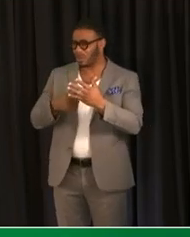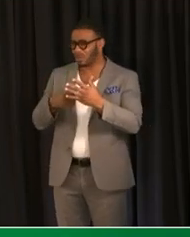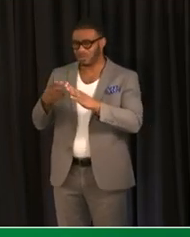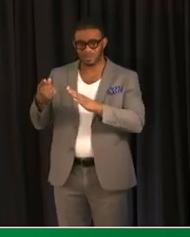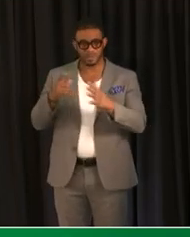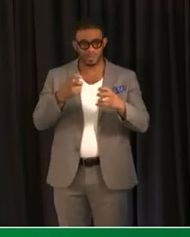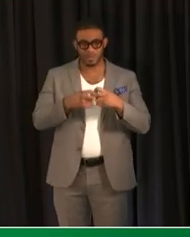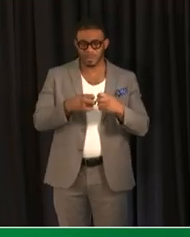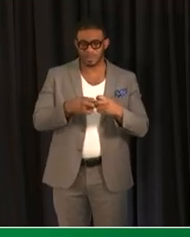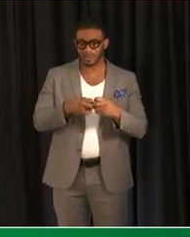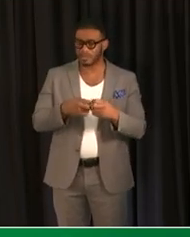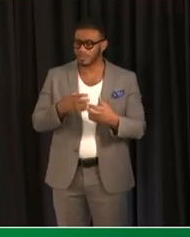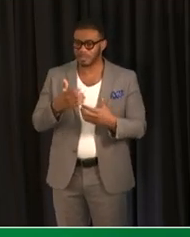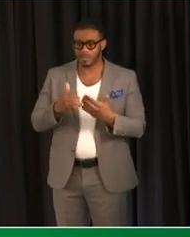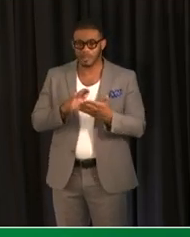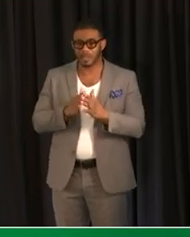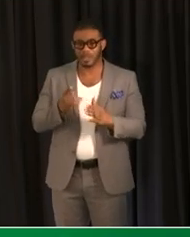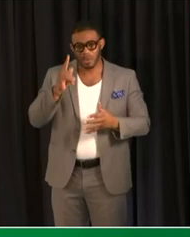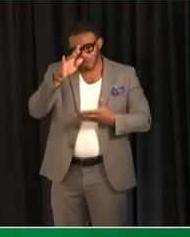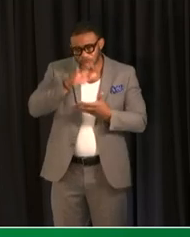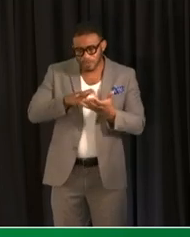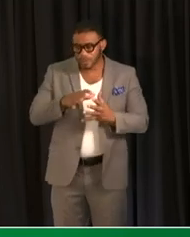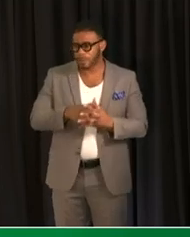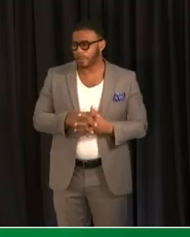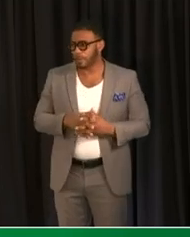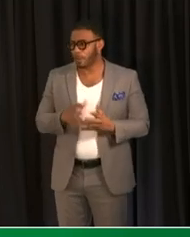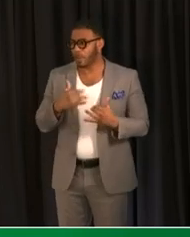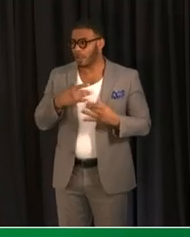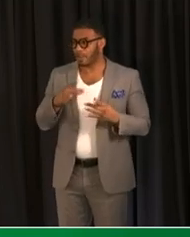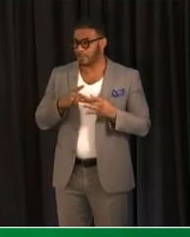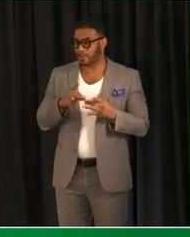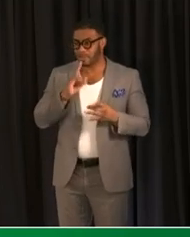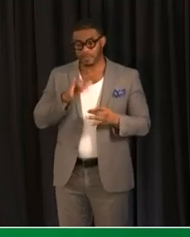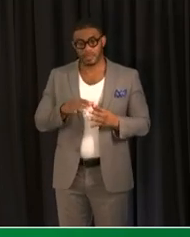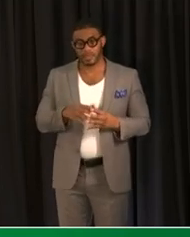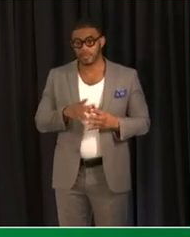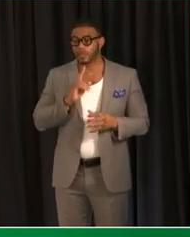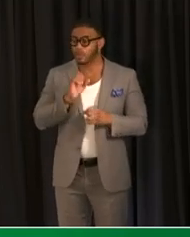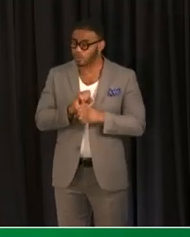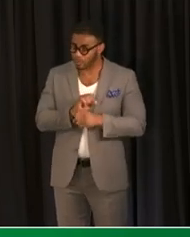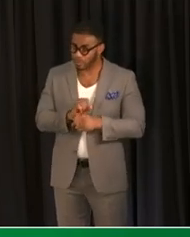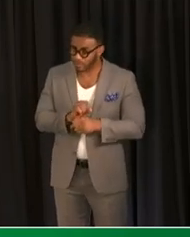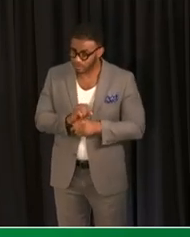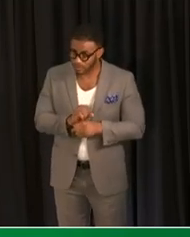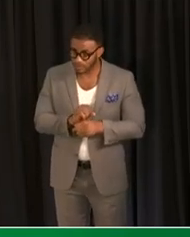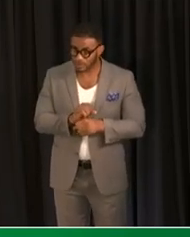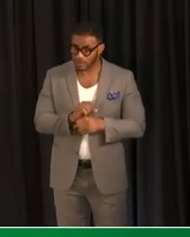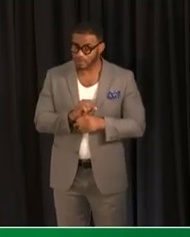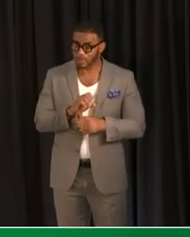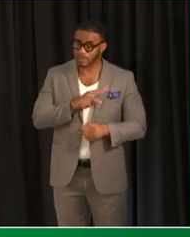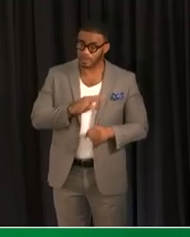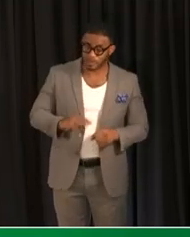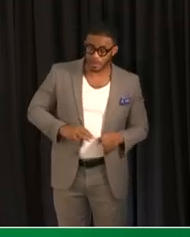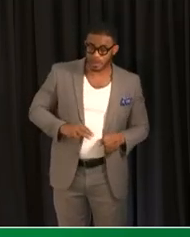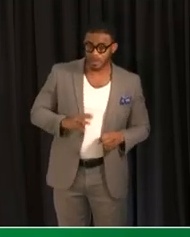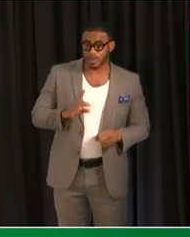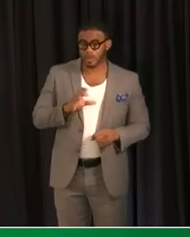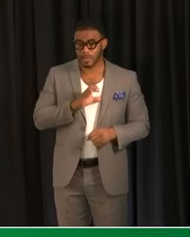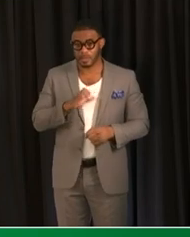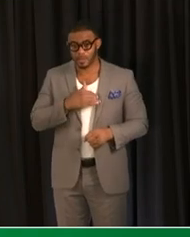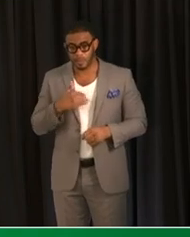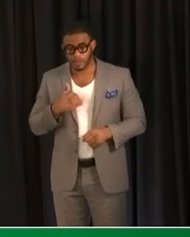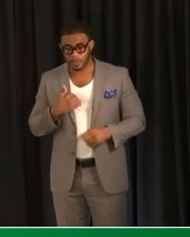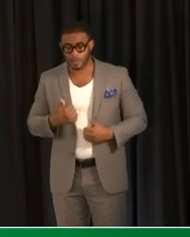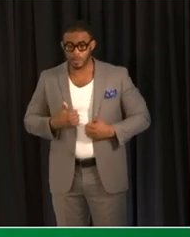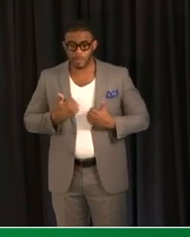what problem, and you it just becomes a little confusing. And what I like to say is that it's really the mayor, the